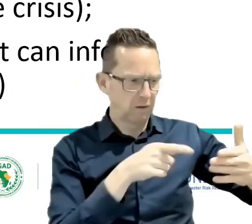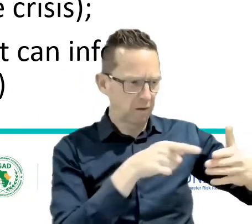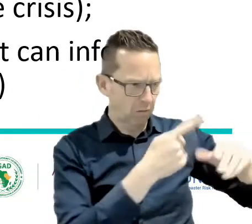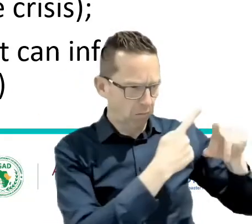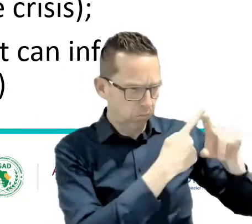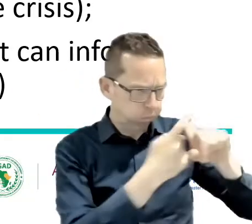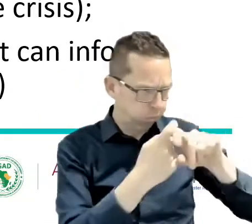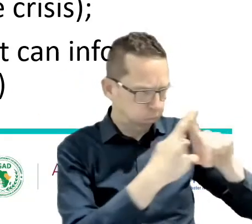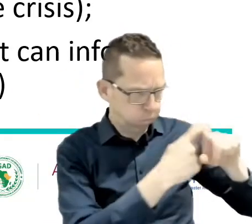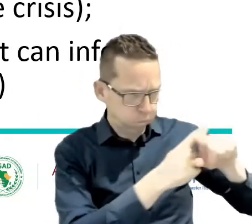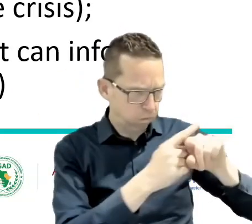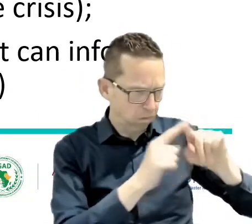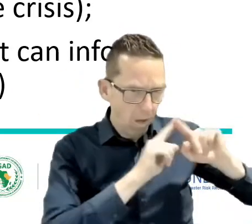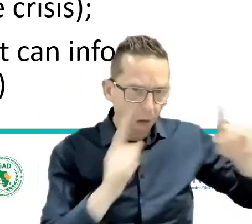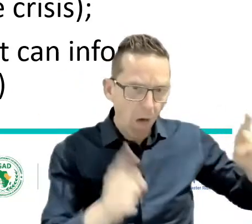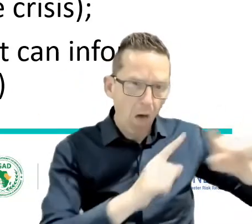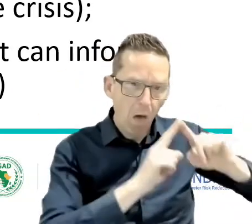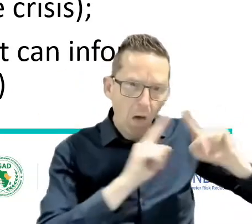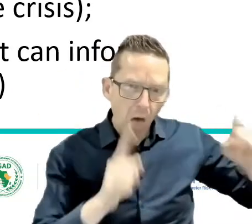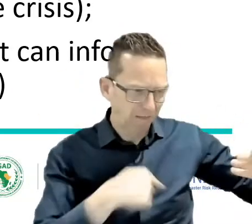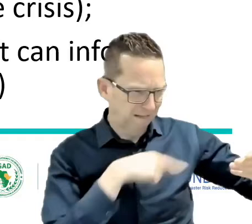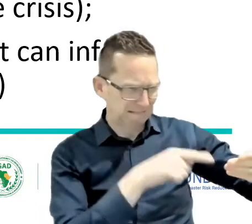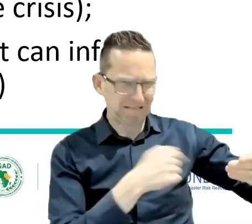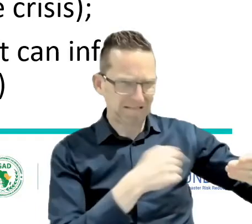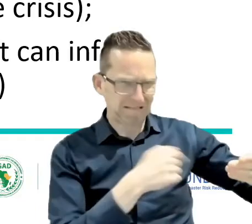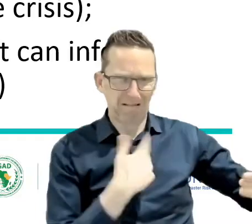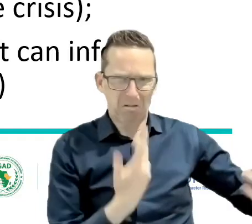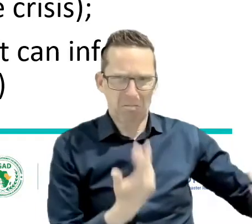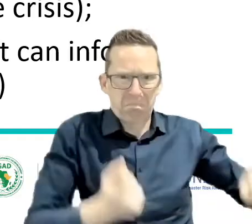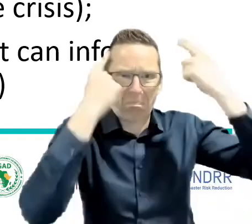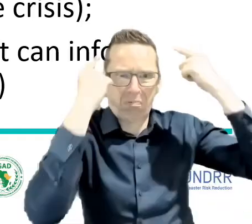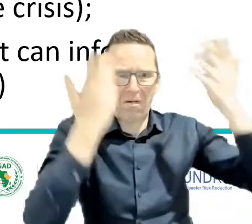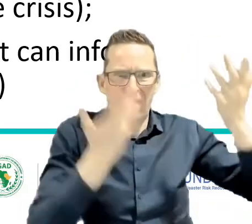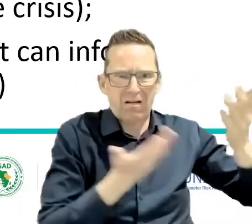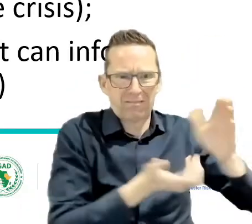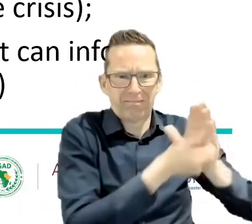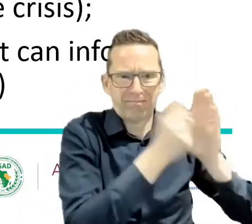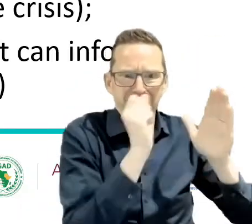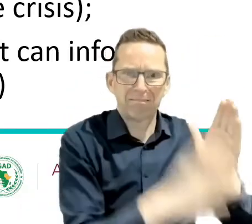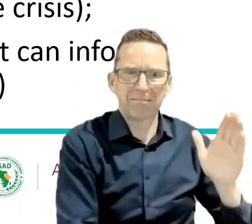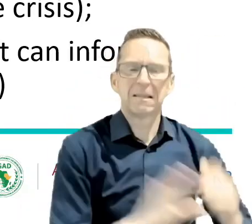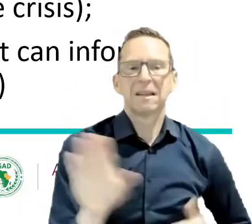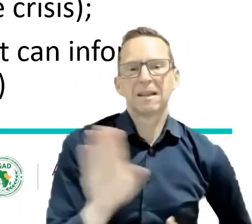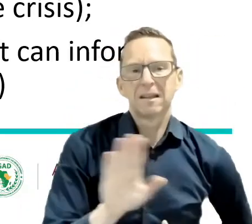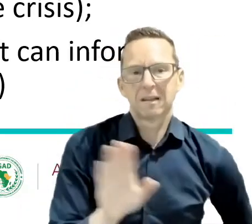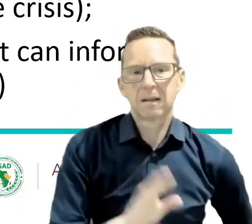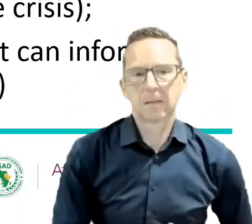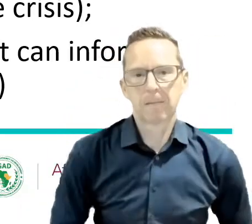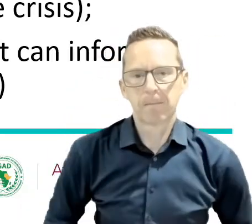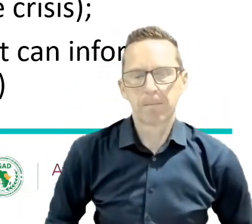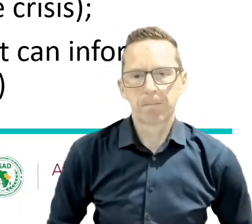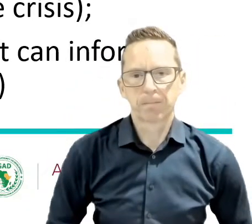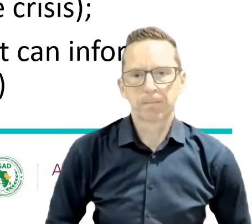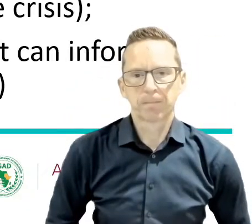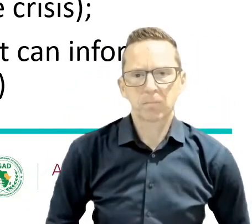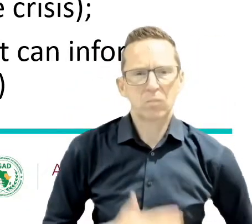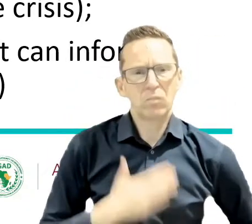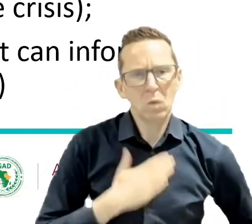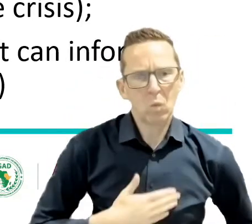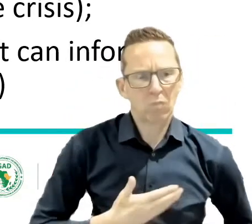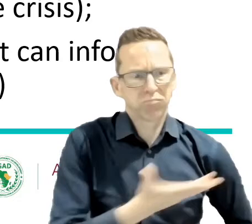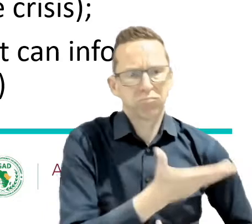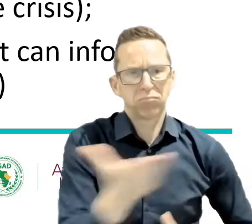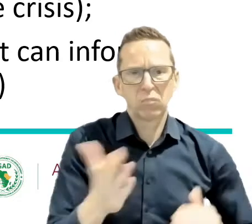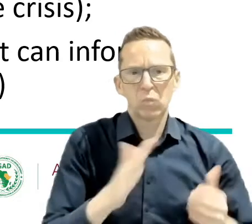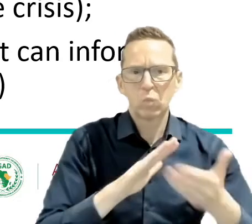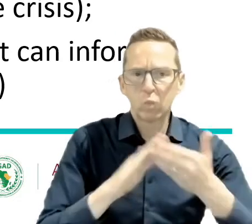data into data that is understandable both by humanitarians and by the communities that we serve. And the last point I'll